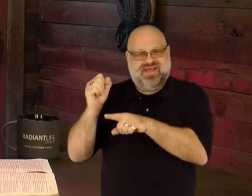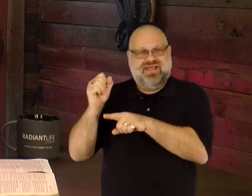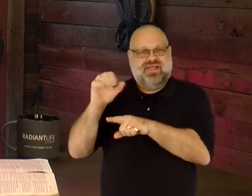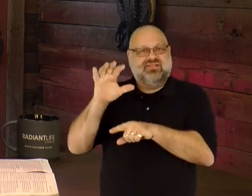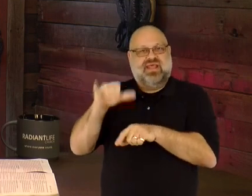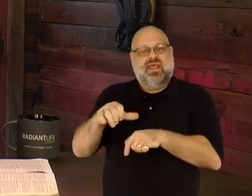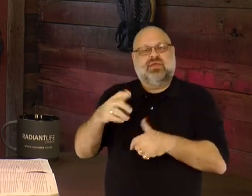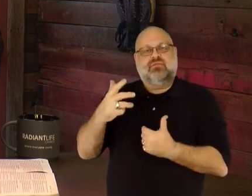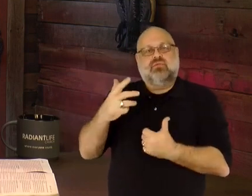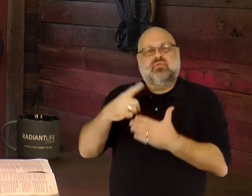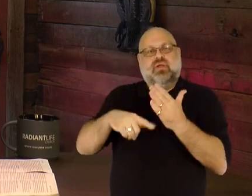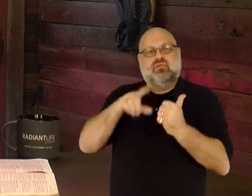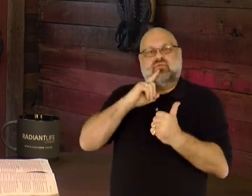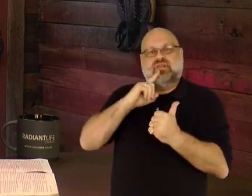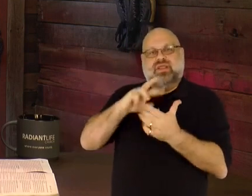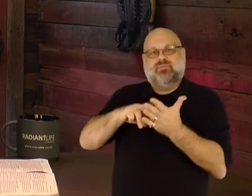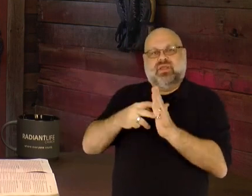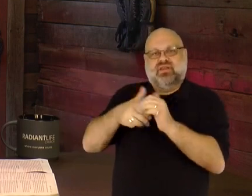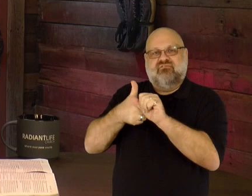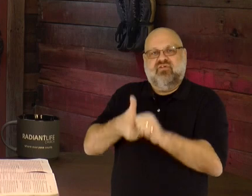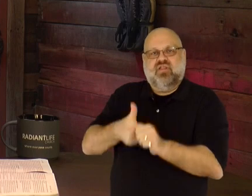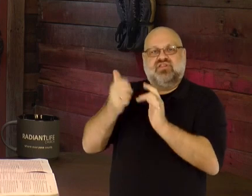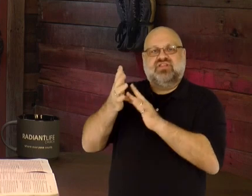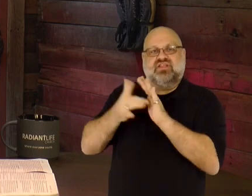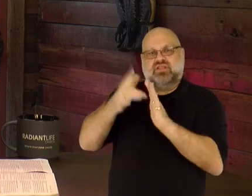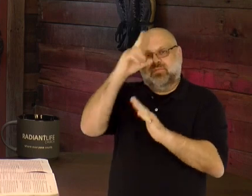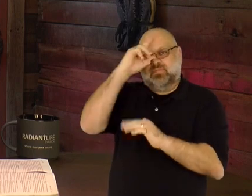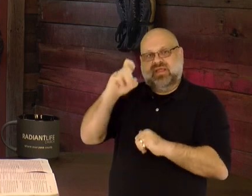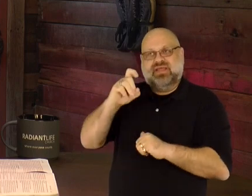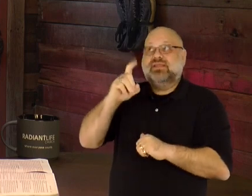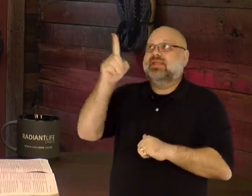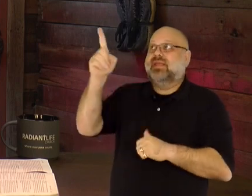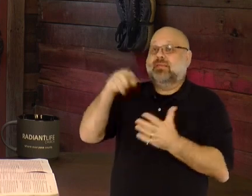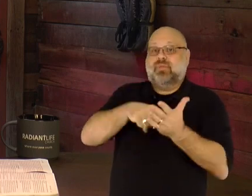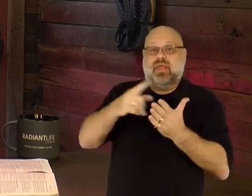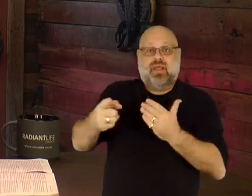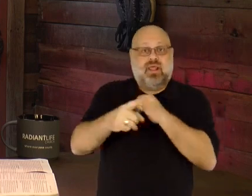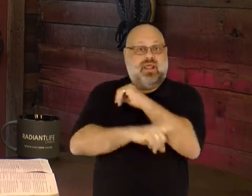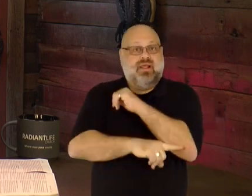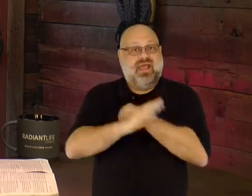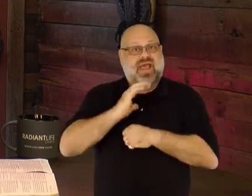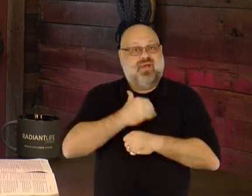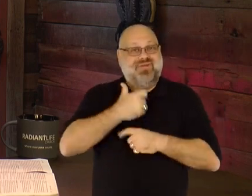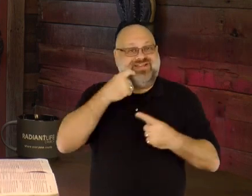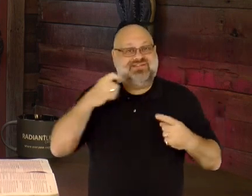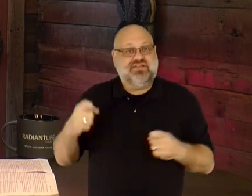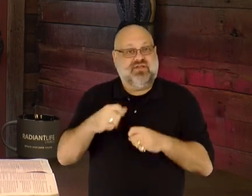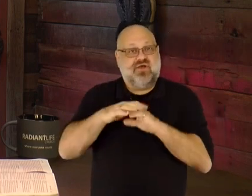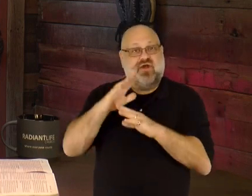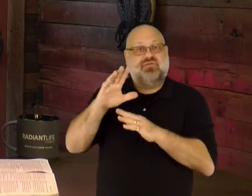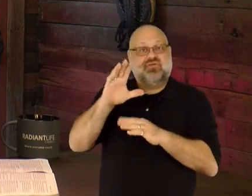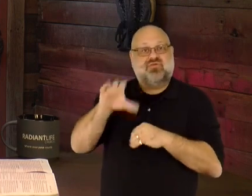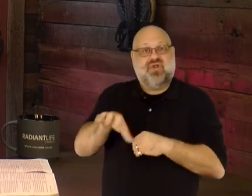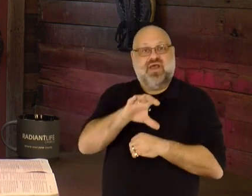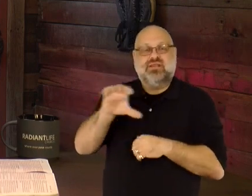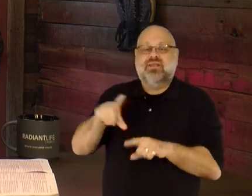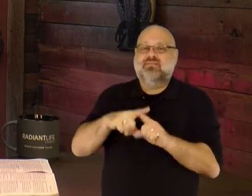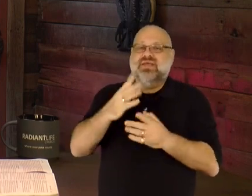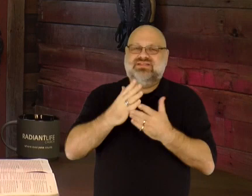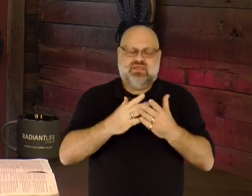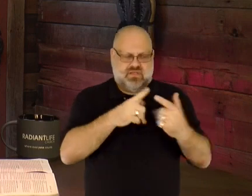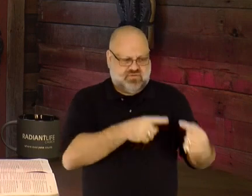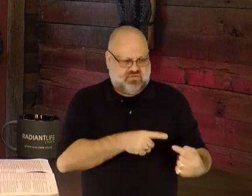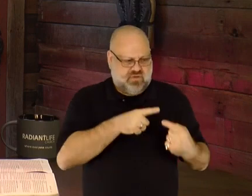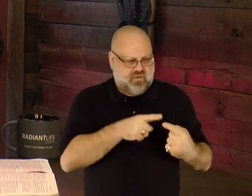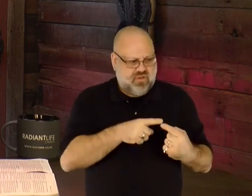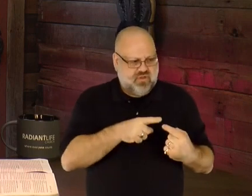it really means to follow Jesus, because he paid the price for our sin on the cross. But some struggle to